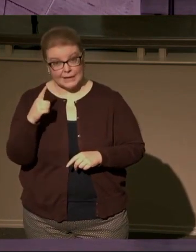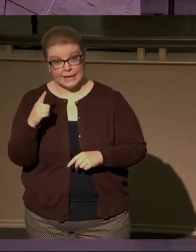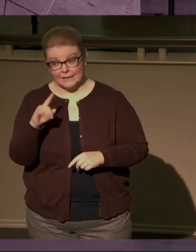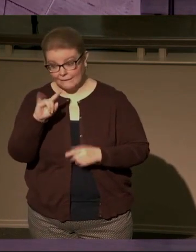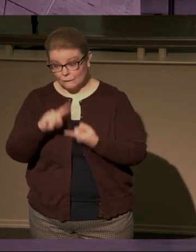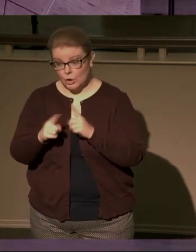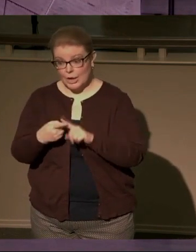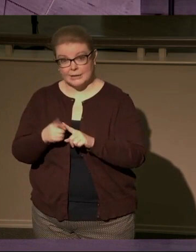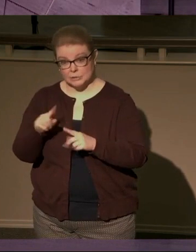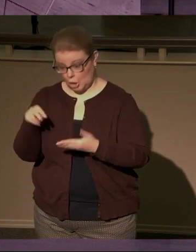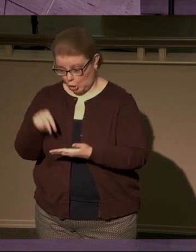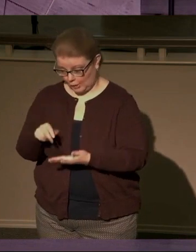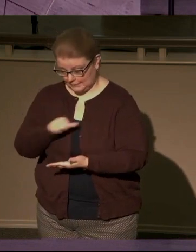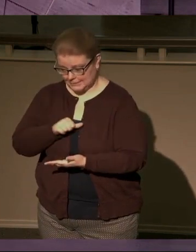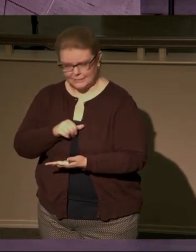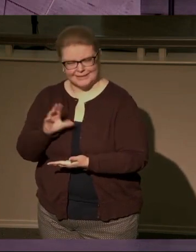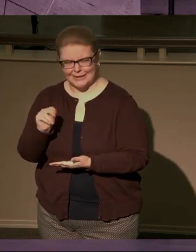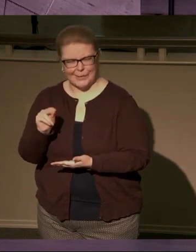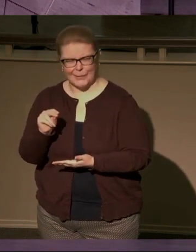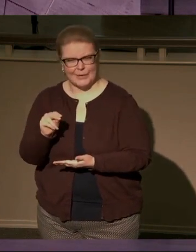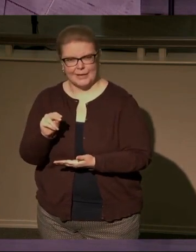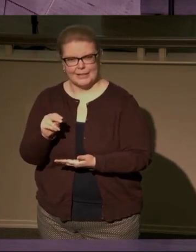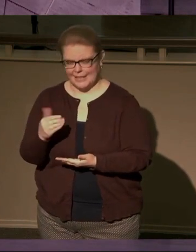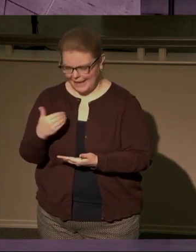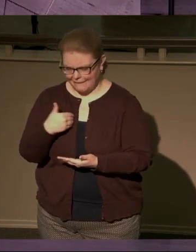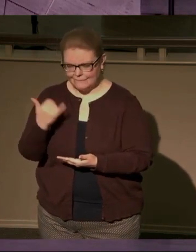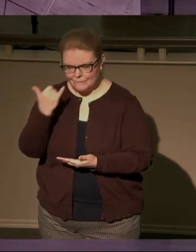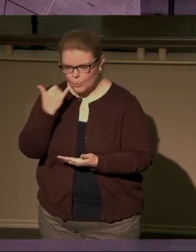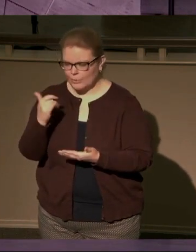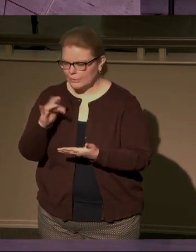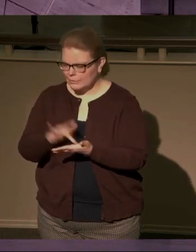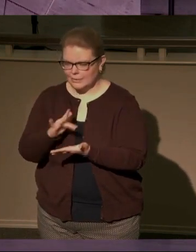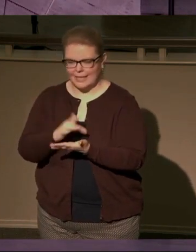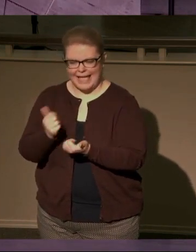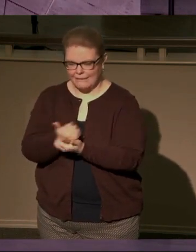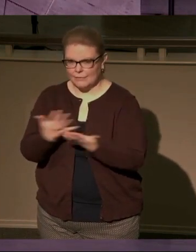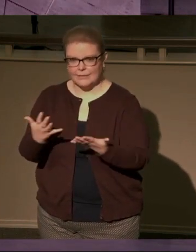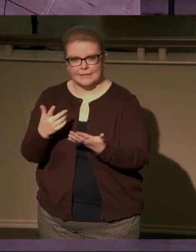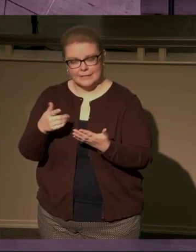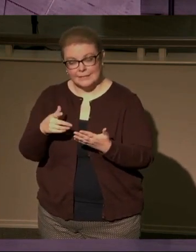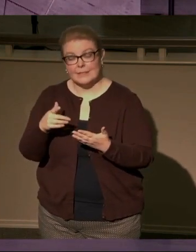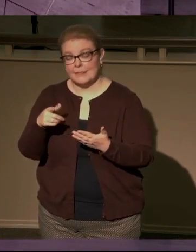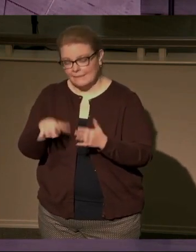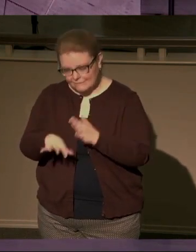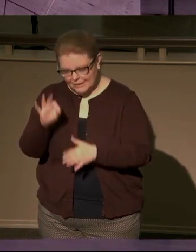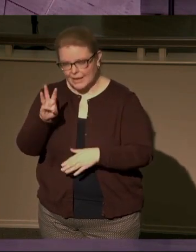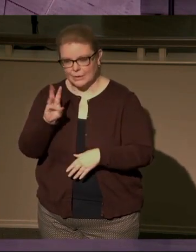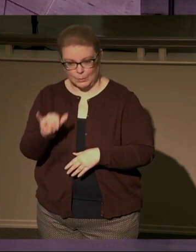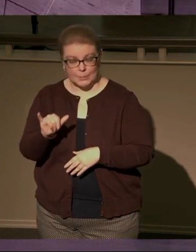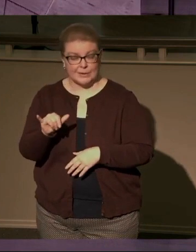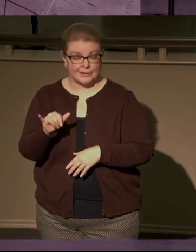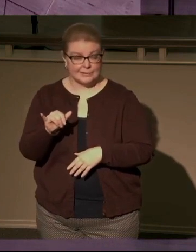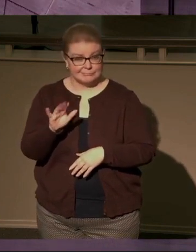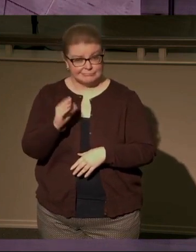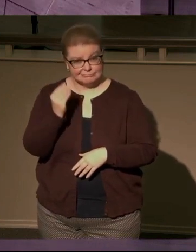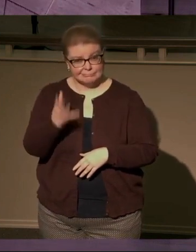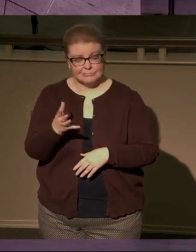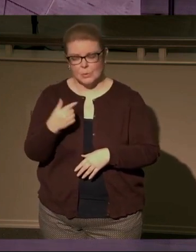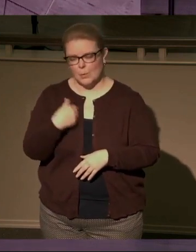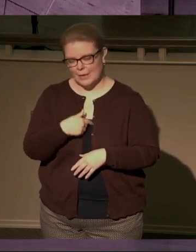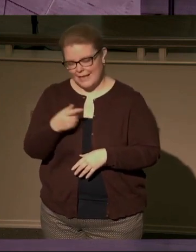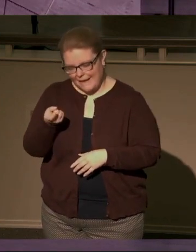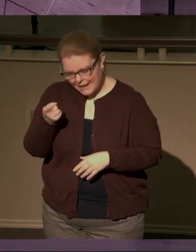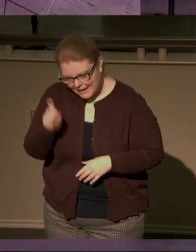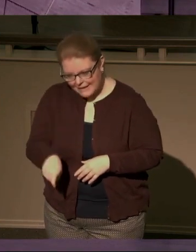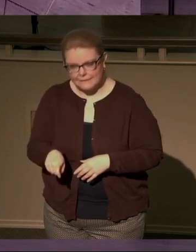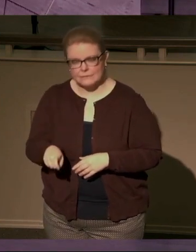themselves? Absolutely not. On little phones and devices and whatever else they have, they find a way, parents. And so we've got to